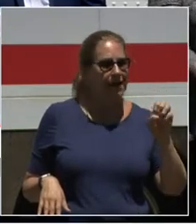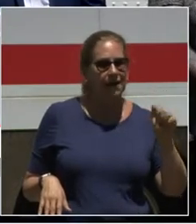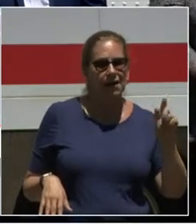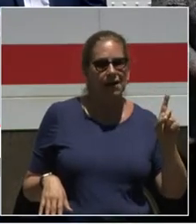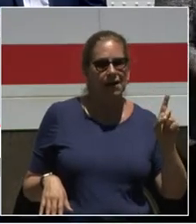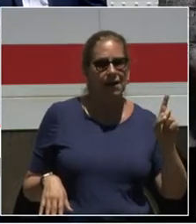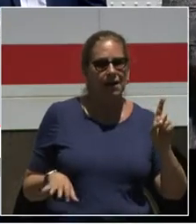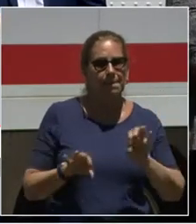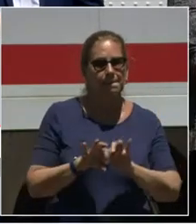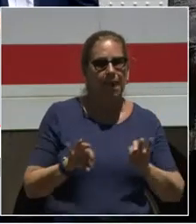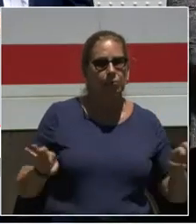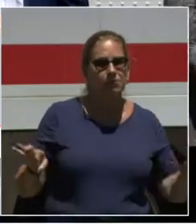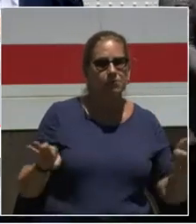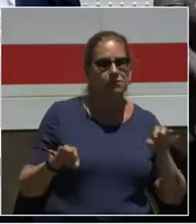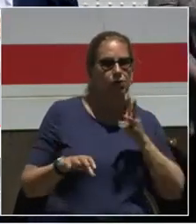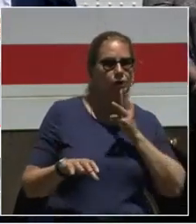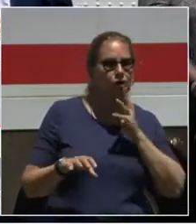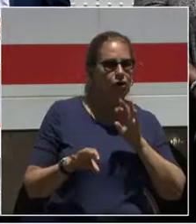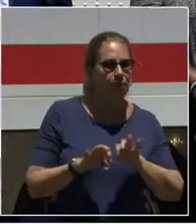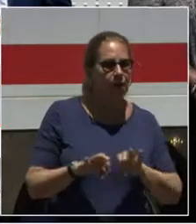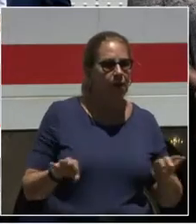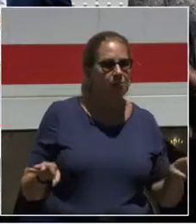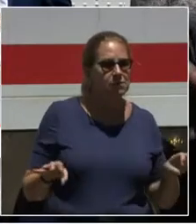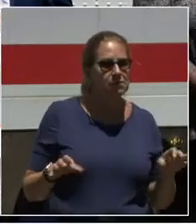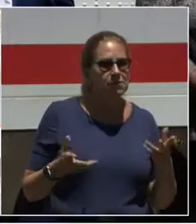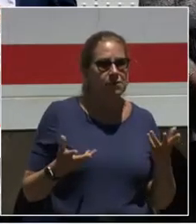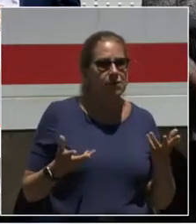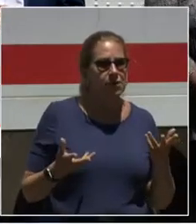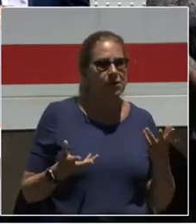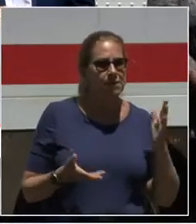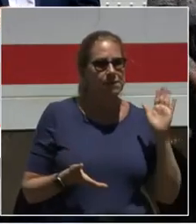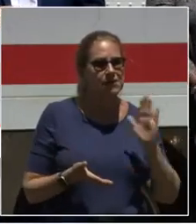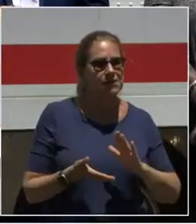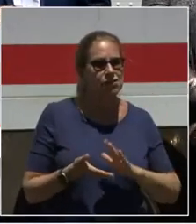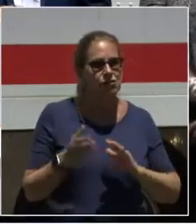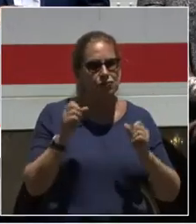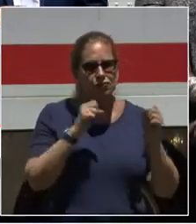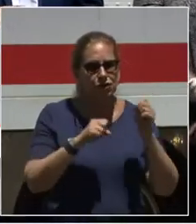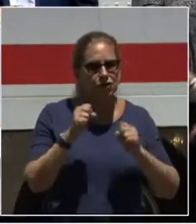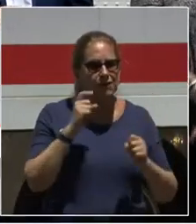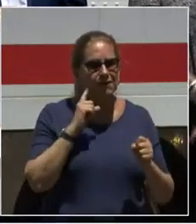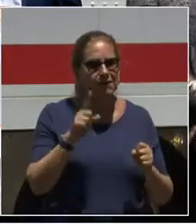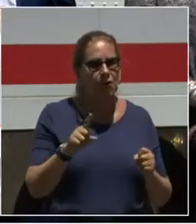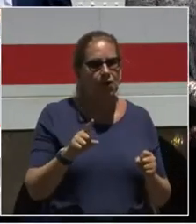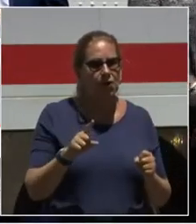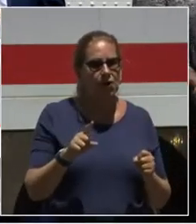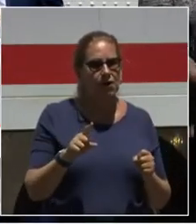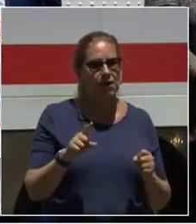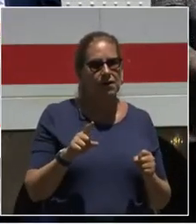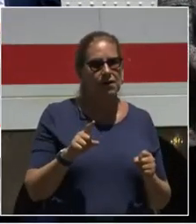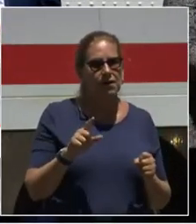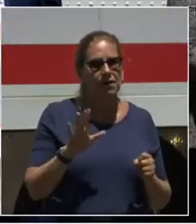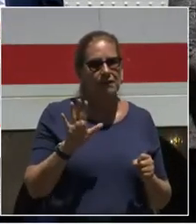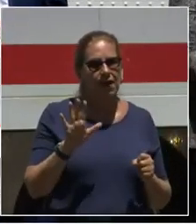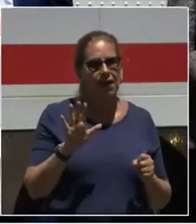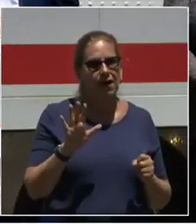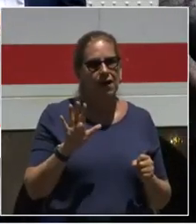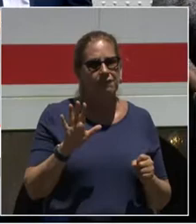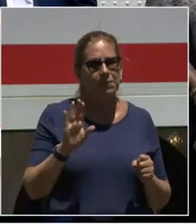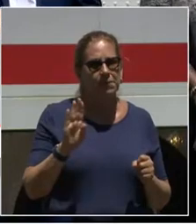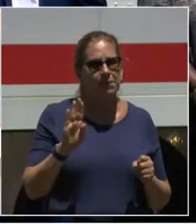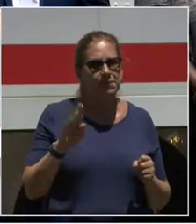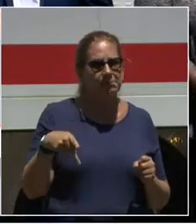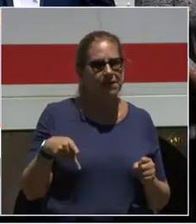tested and they are well above 5 ppb, you know, in terms of with the DC public schools and the charter schools